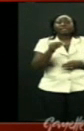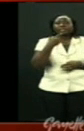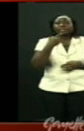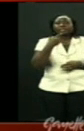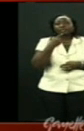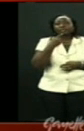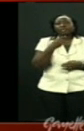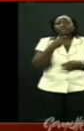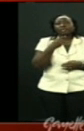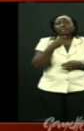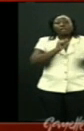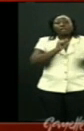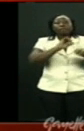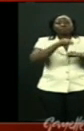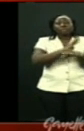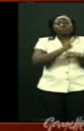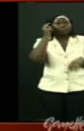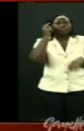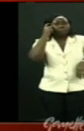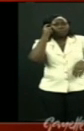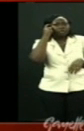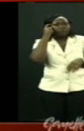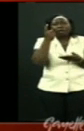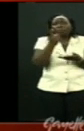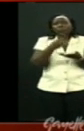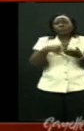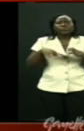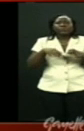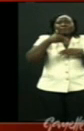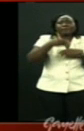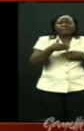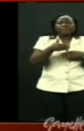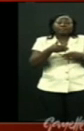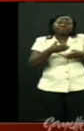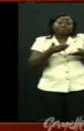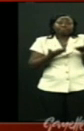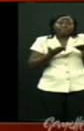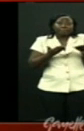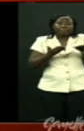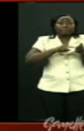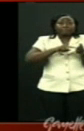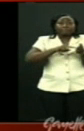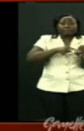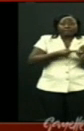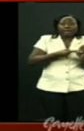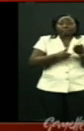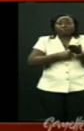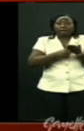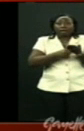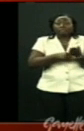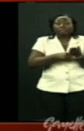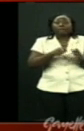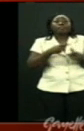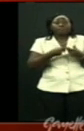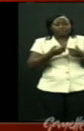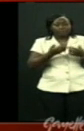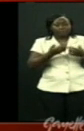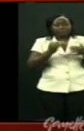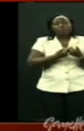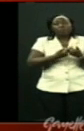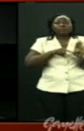I thought to myself, okay, I have free time now, so why not start a magazine? And that's how all this really got started, based purely